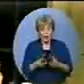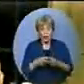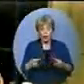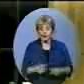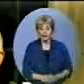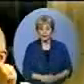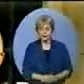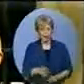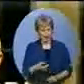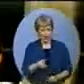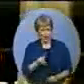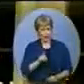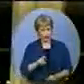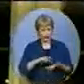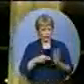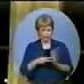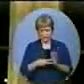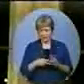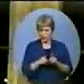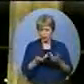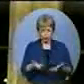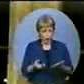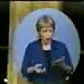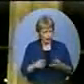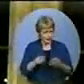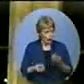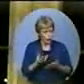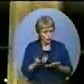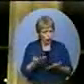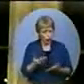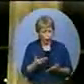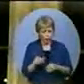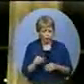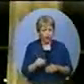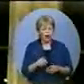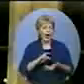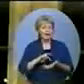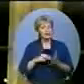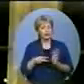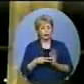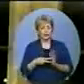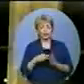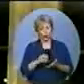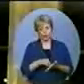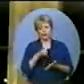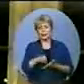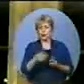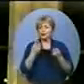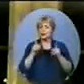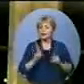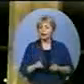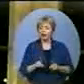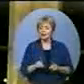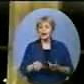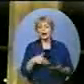actually have the government table the agreements of these foreign takeovers that have been made? Because it's about time that happened. But that's not what just